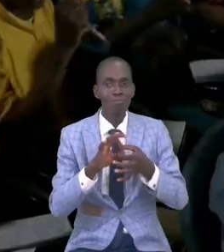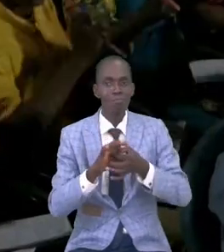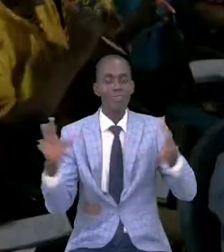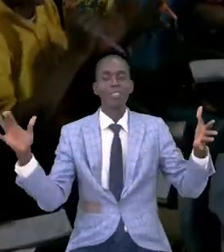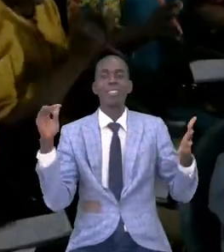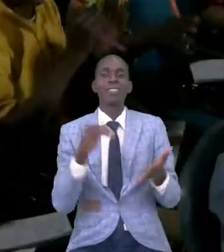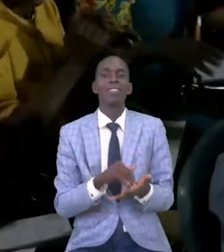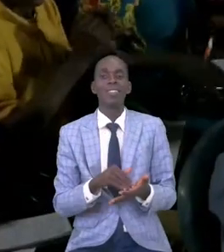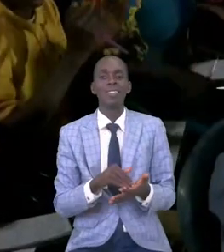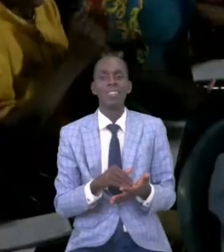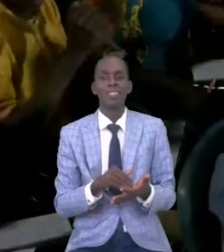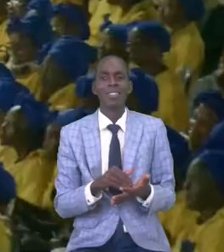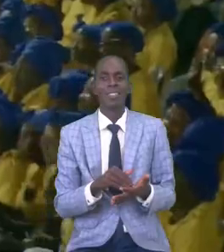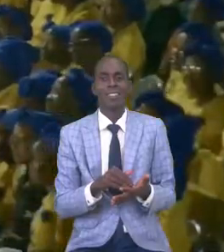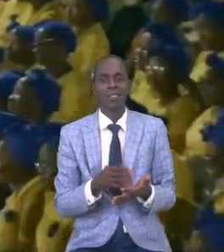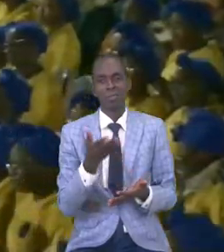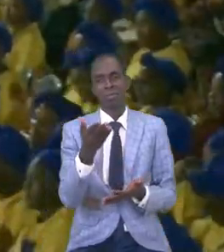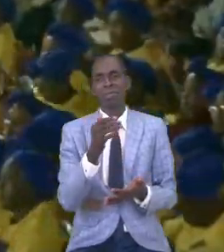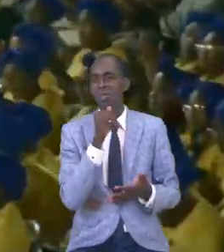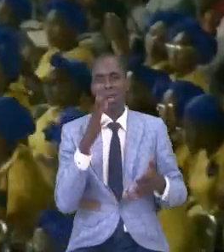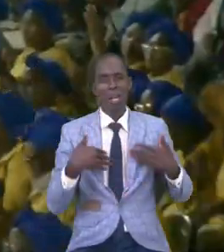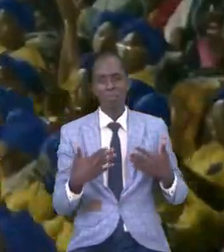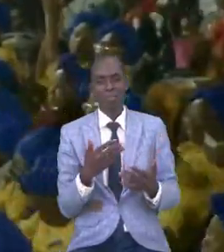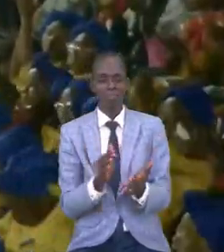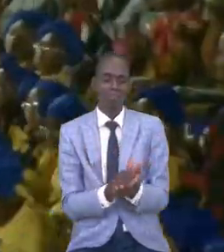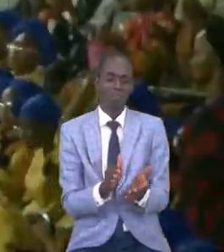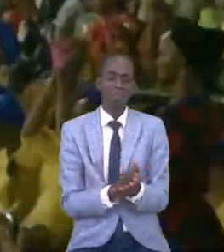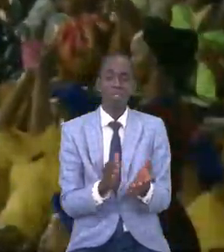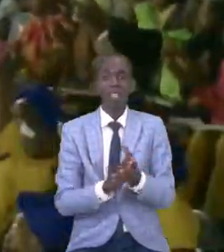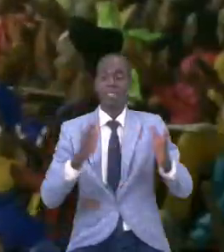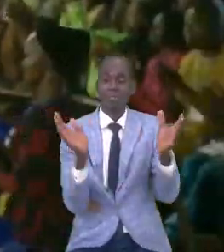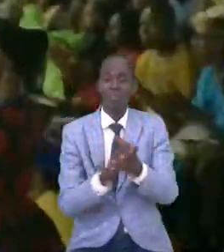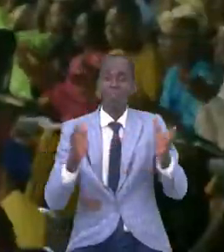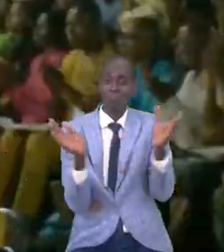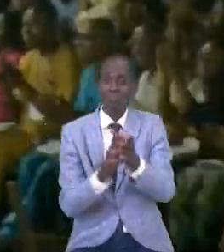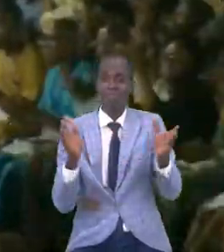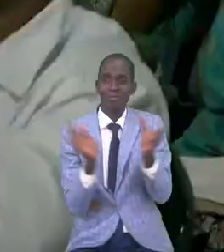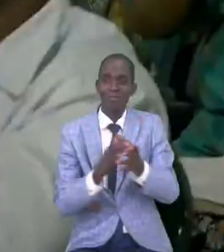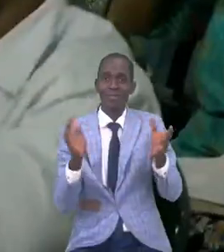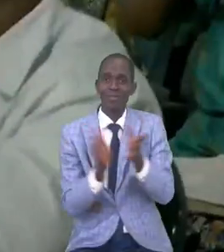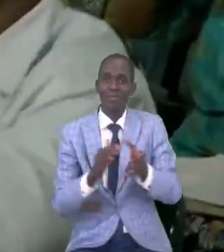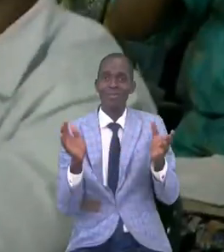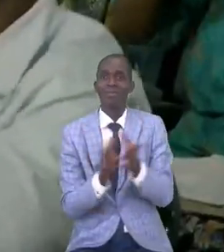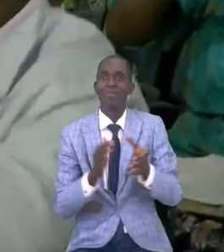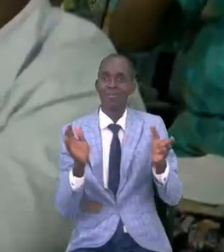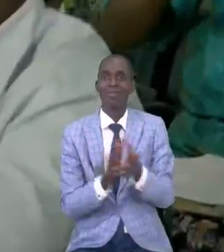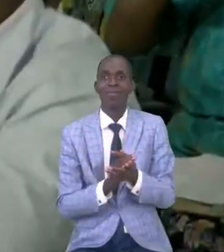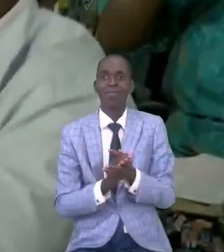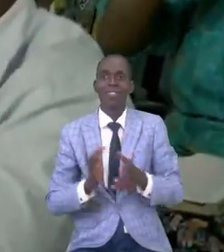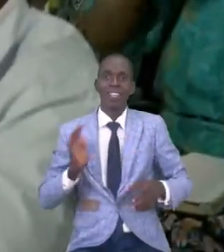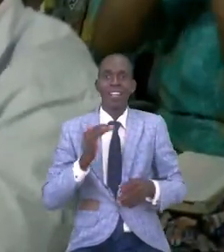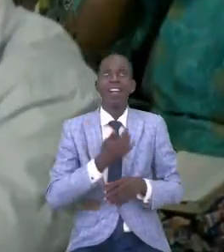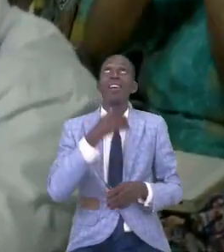loosed. Look at the way you are clapping as if there's something behind the door. Our God is